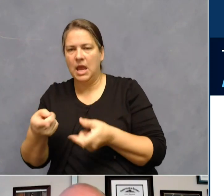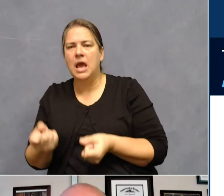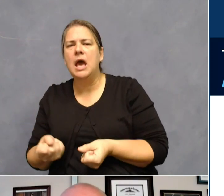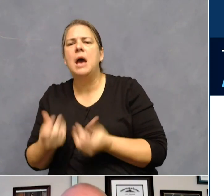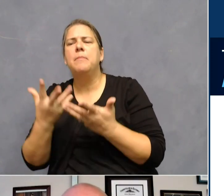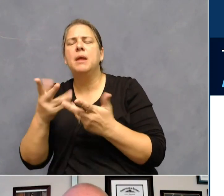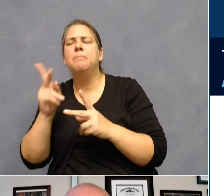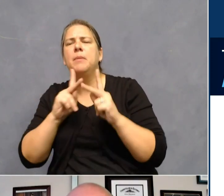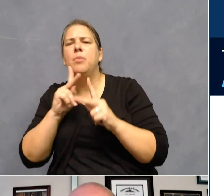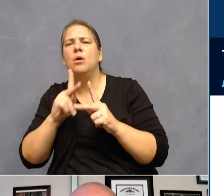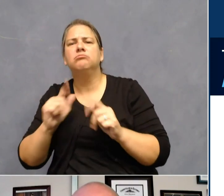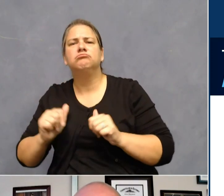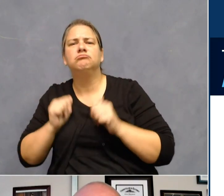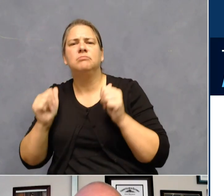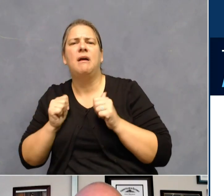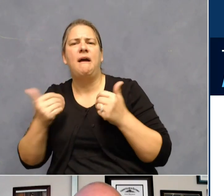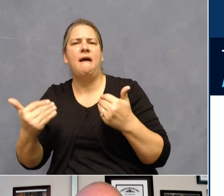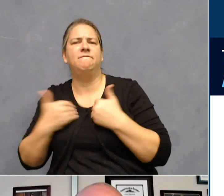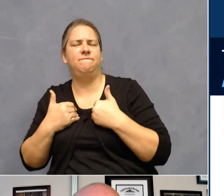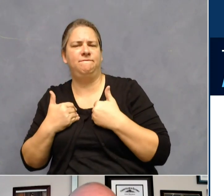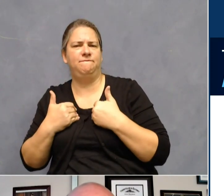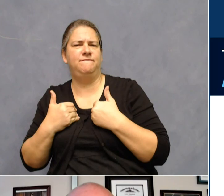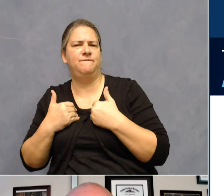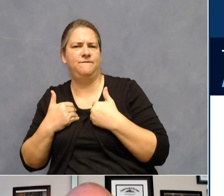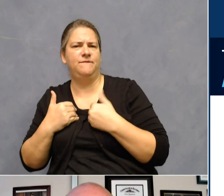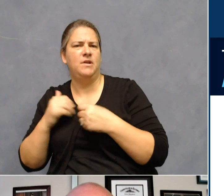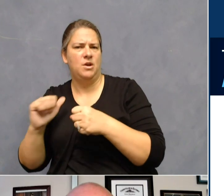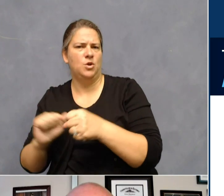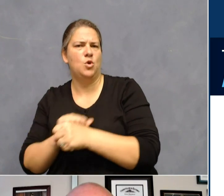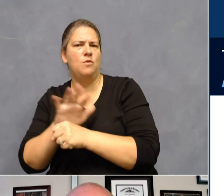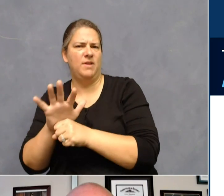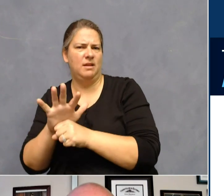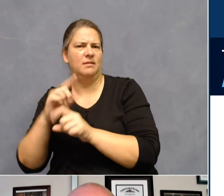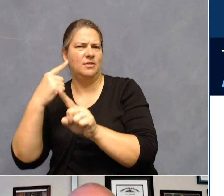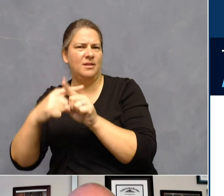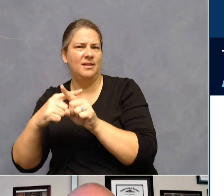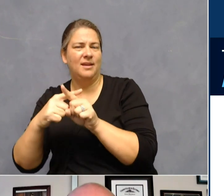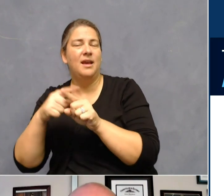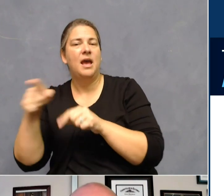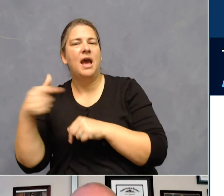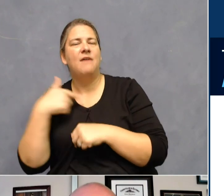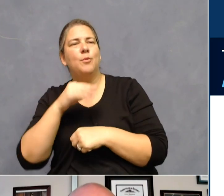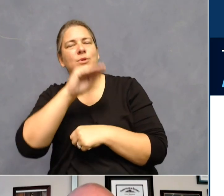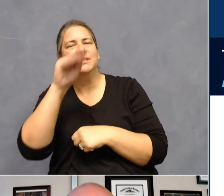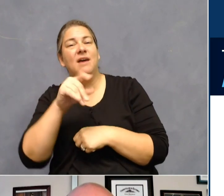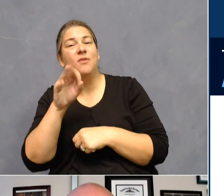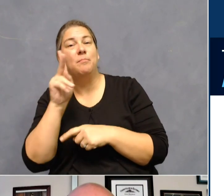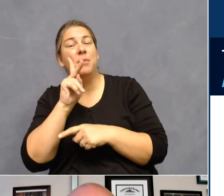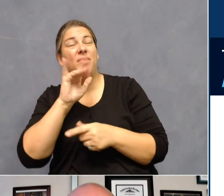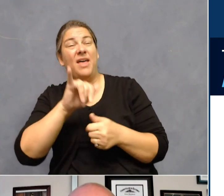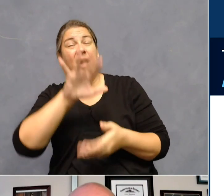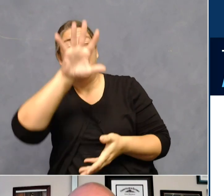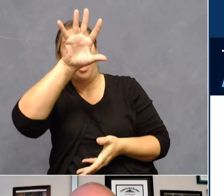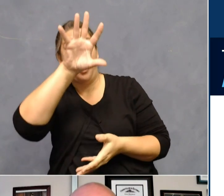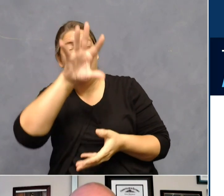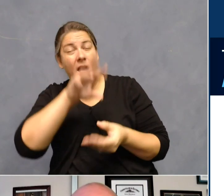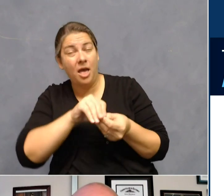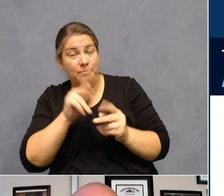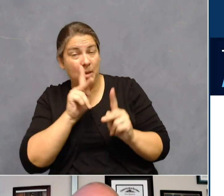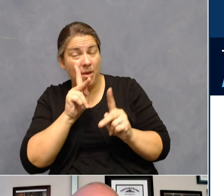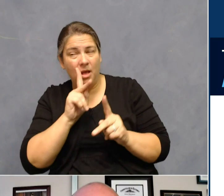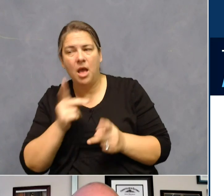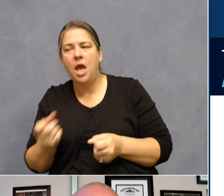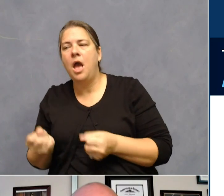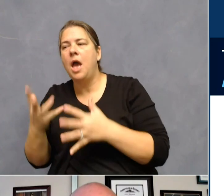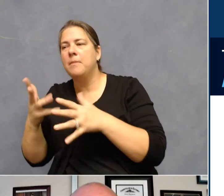7 days per 100,000 people in the population. This now is a good measure of how active